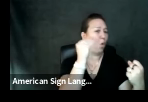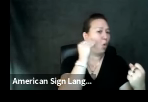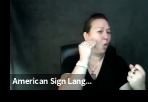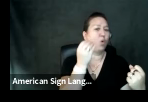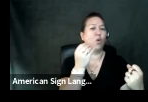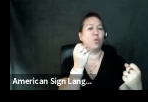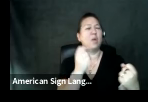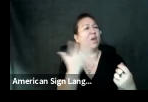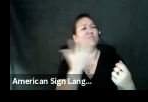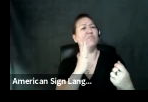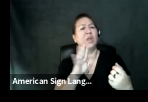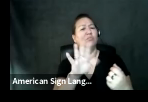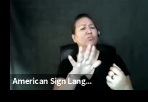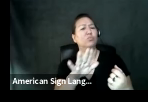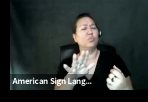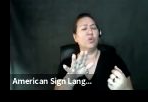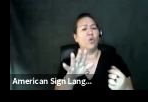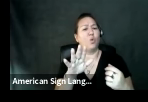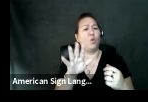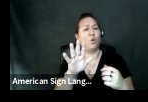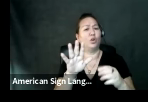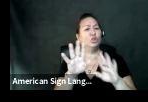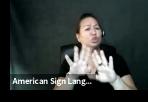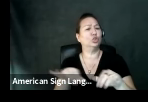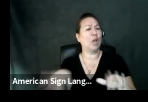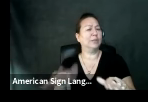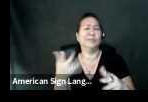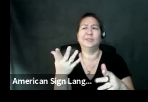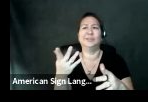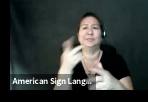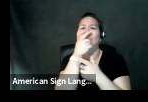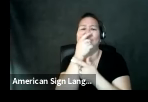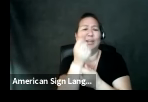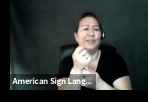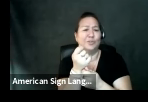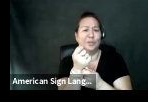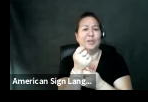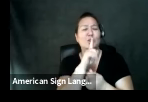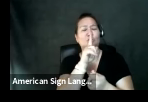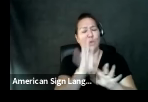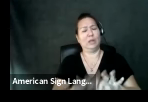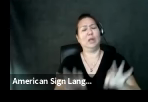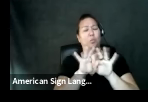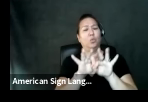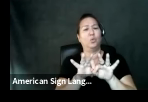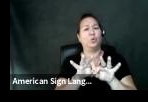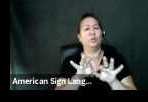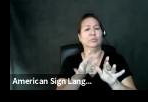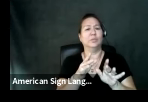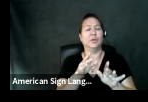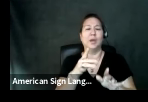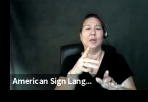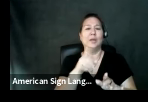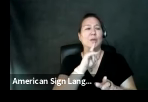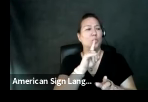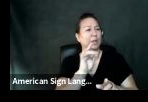perceive as their strengths and their interests at school as well, because it adds to the conversation when we get to the IEP. And it really helps the team take into account what